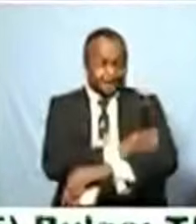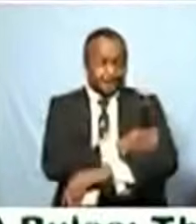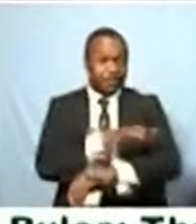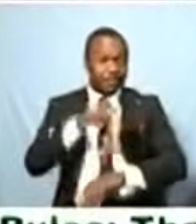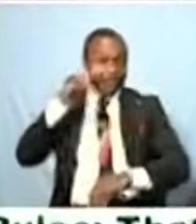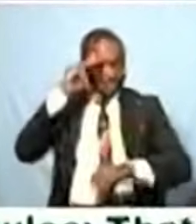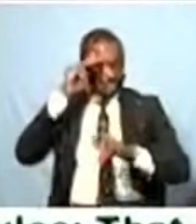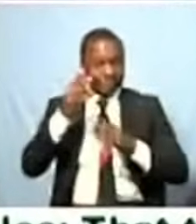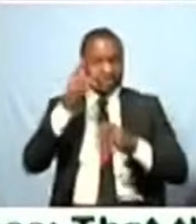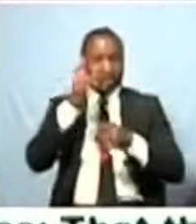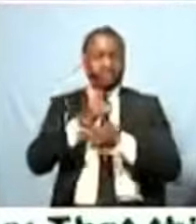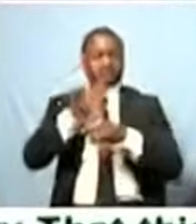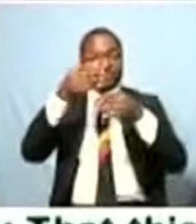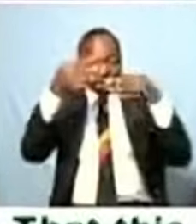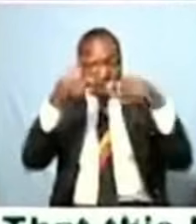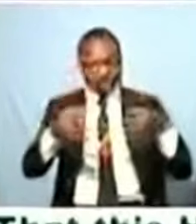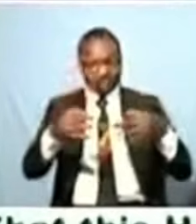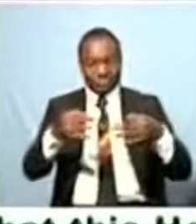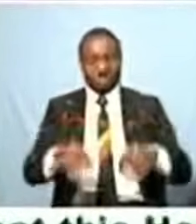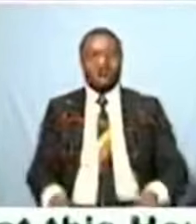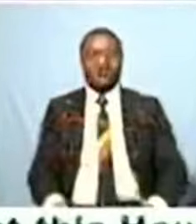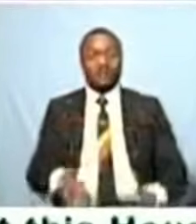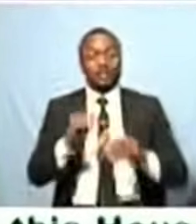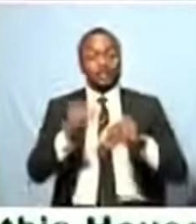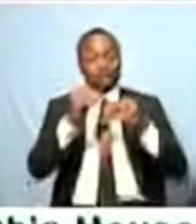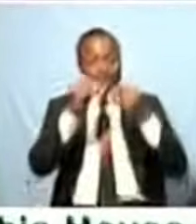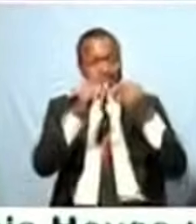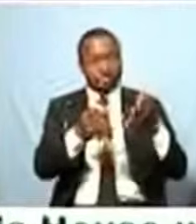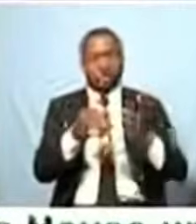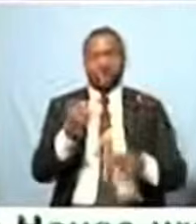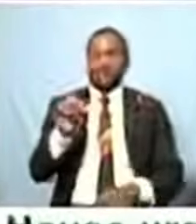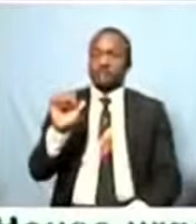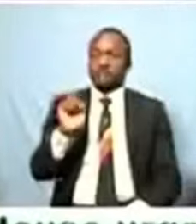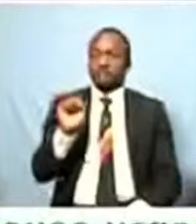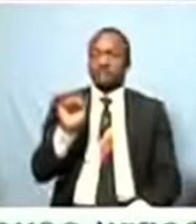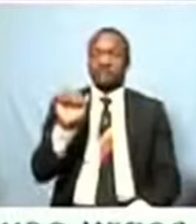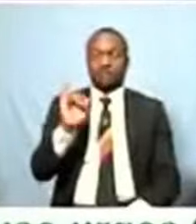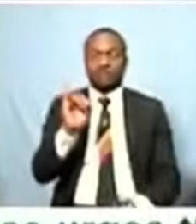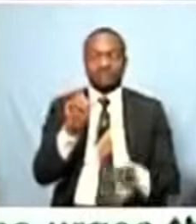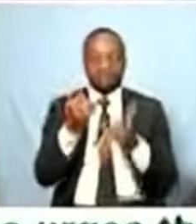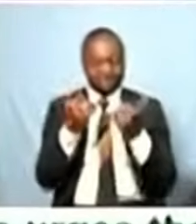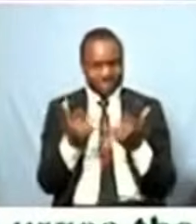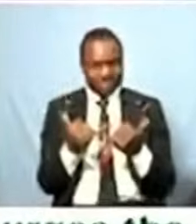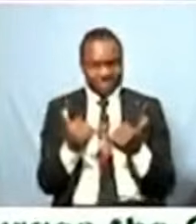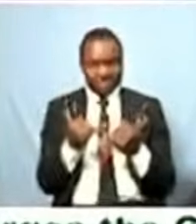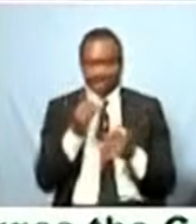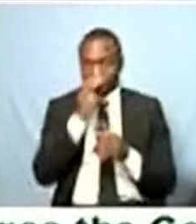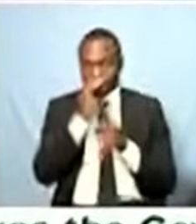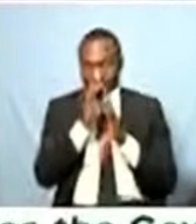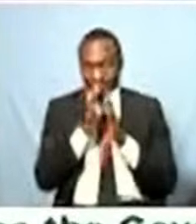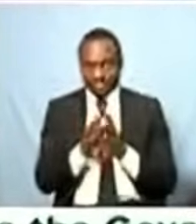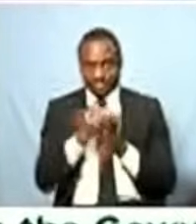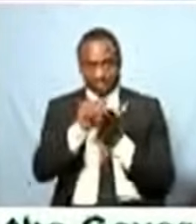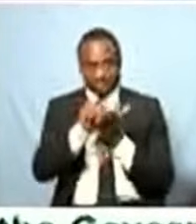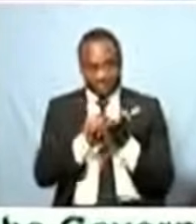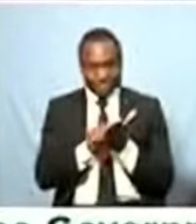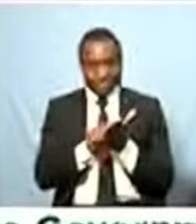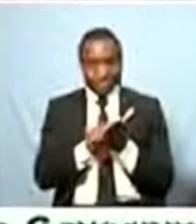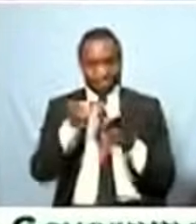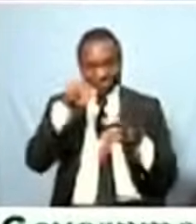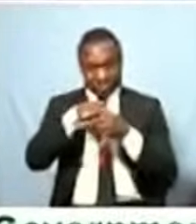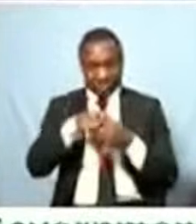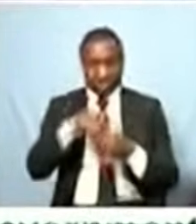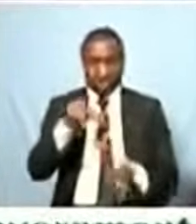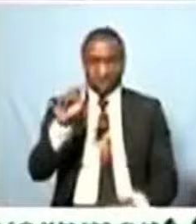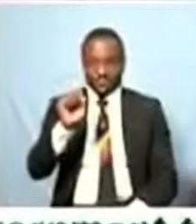Minister of Justice to issue a statutory instrument. So currently, Madam Speaker, the rules are sitting in an